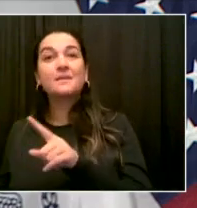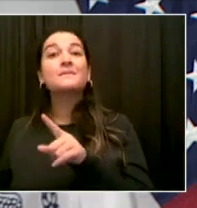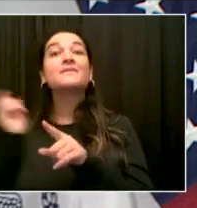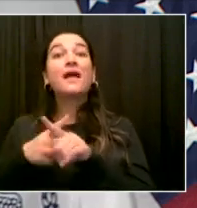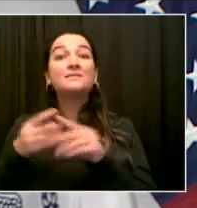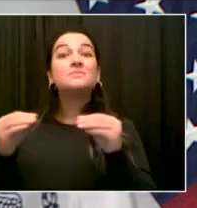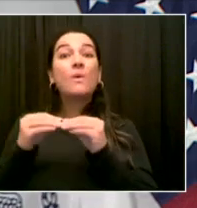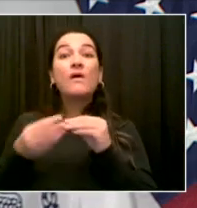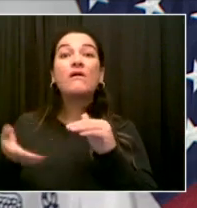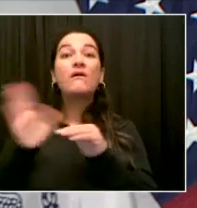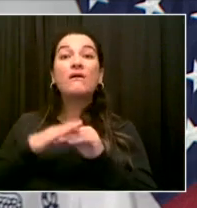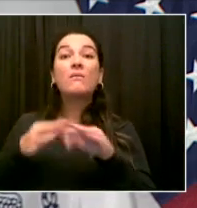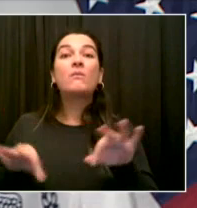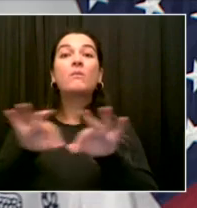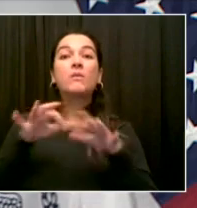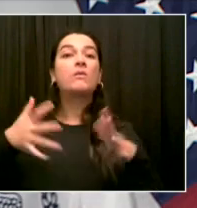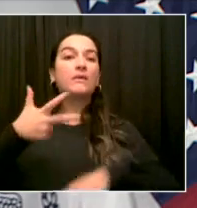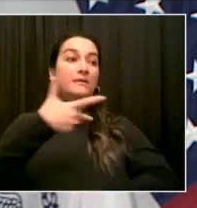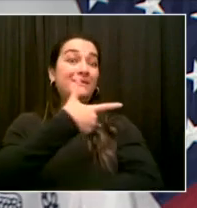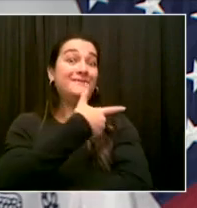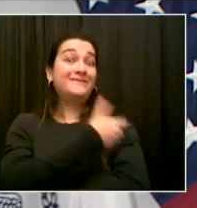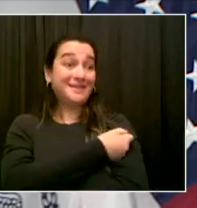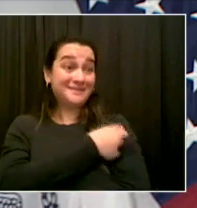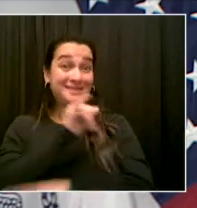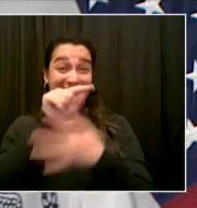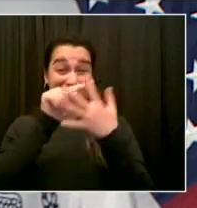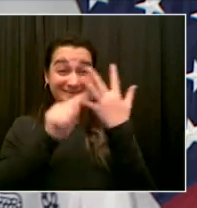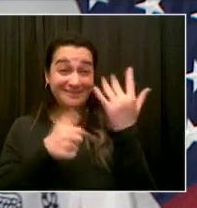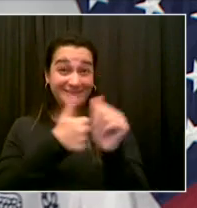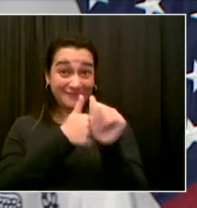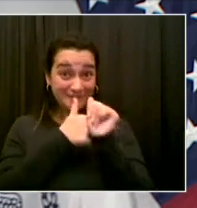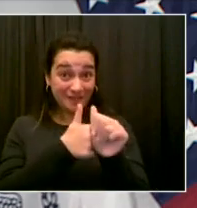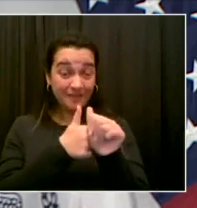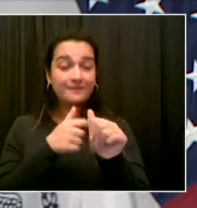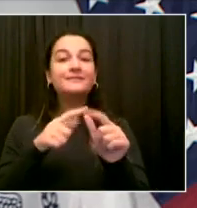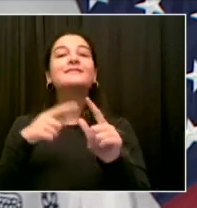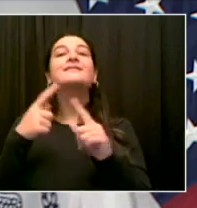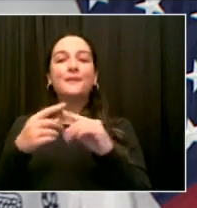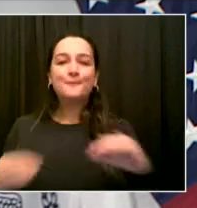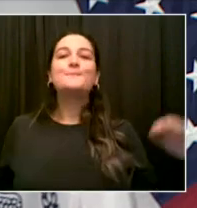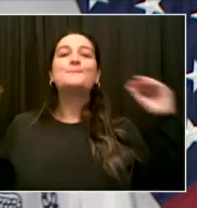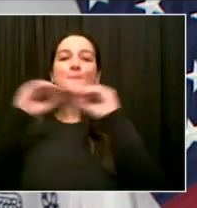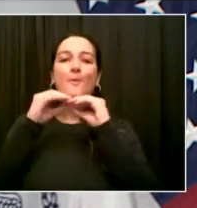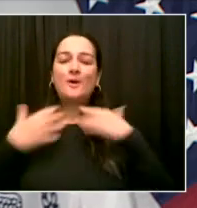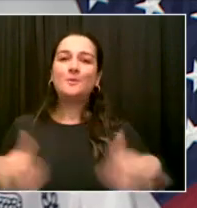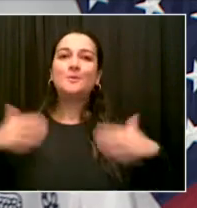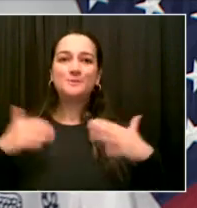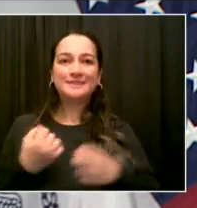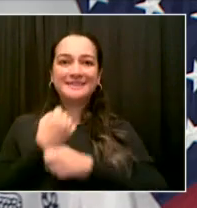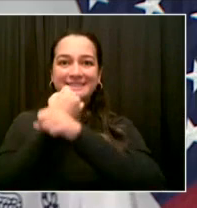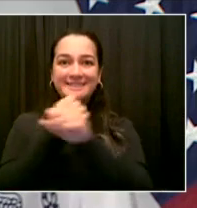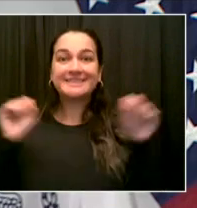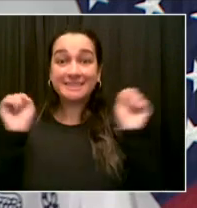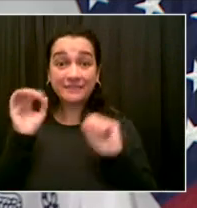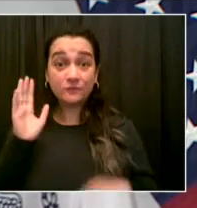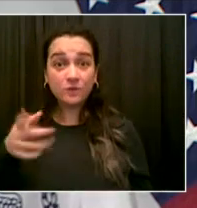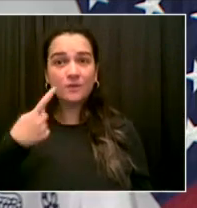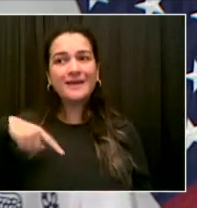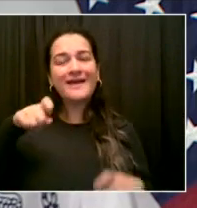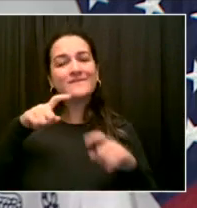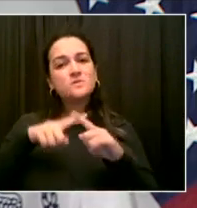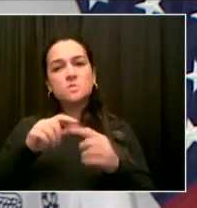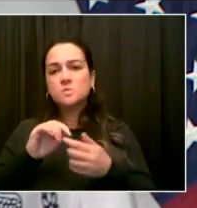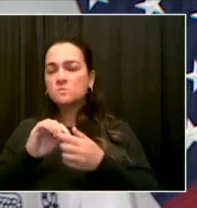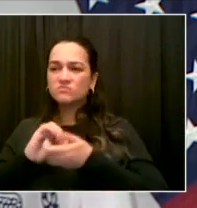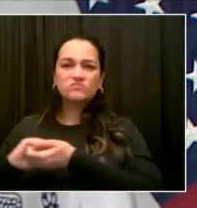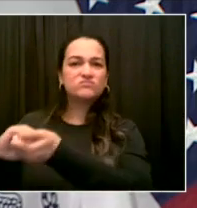hell of a lot safer. And that's what we're going to keep doing. And we'll keep checking. Of course, the supervisors know they have to keep checking. And if there's any concerns we